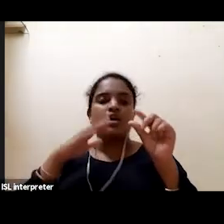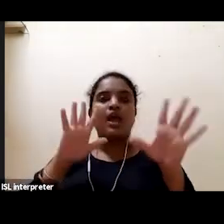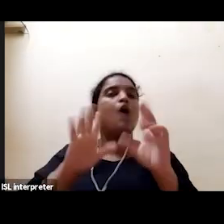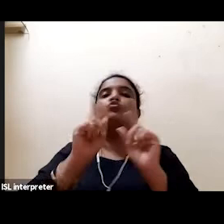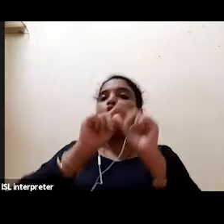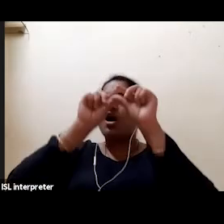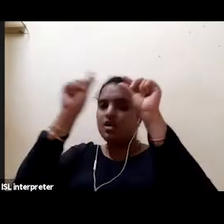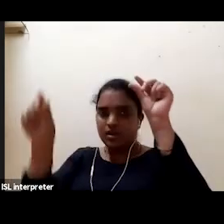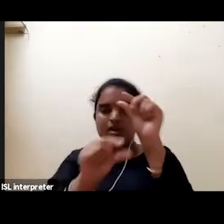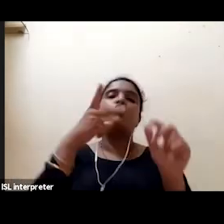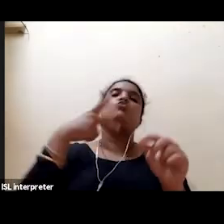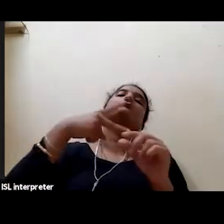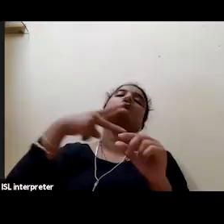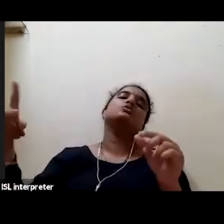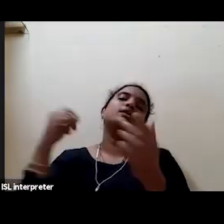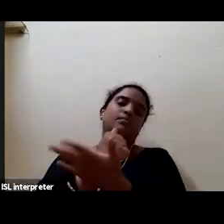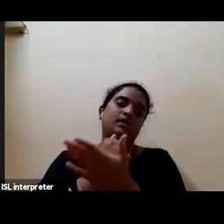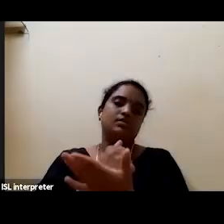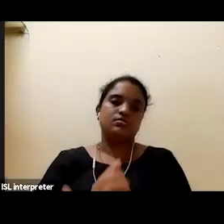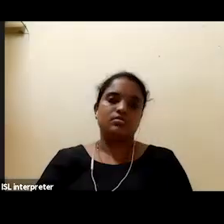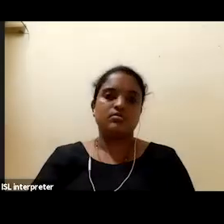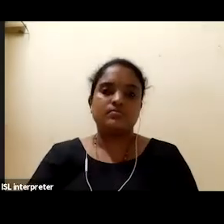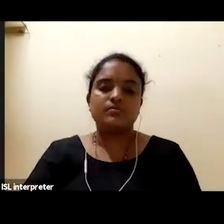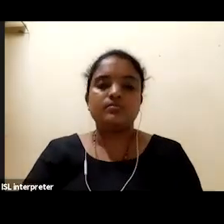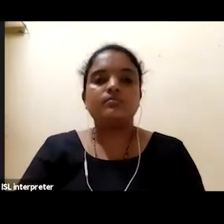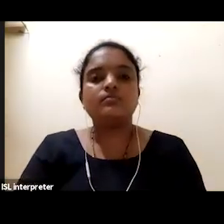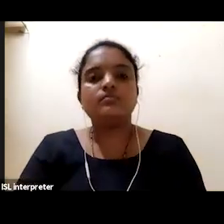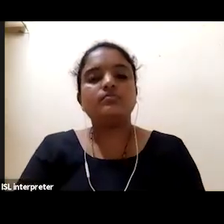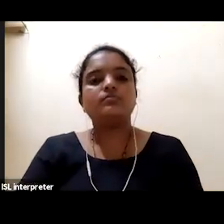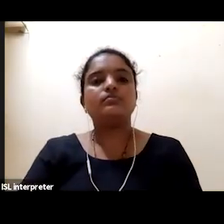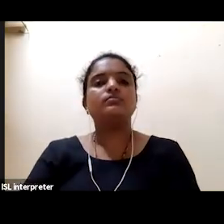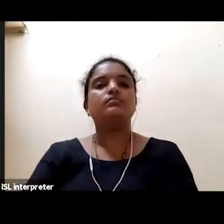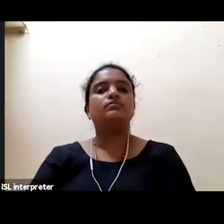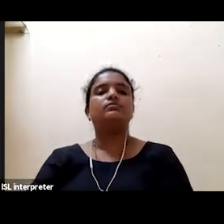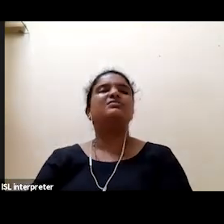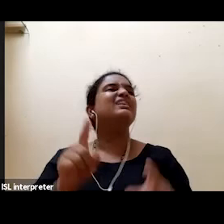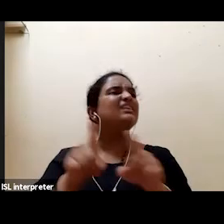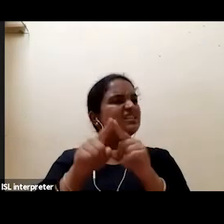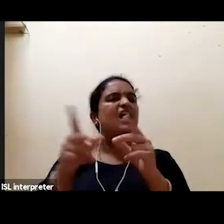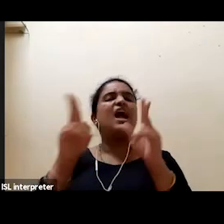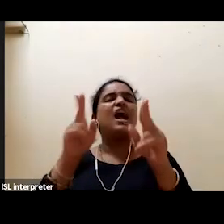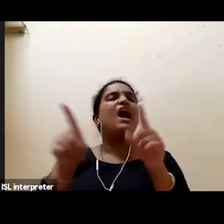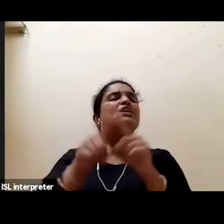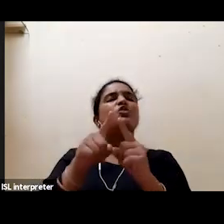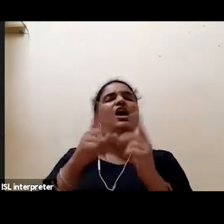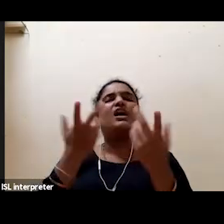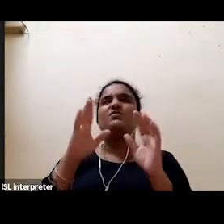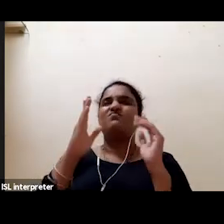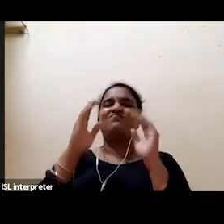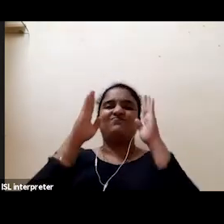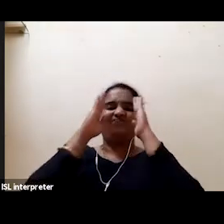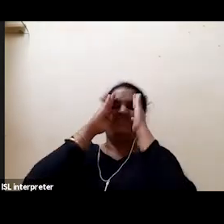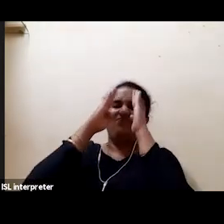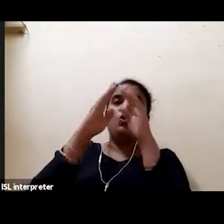the out of the sentence. Um, the whole thing about editing is that attention spans are so small that you